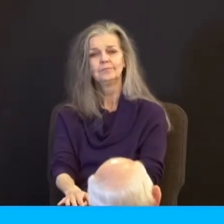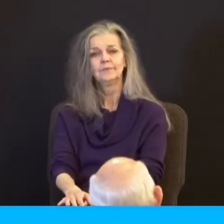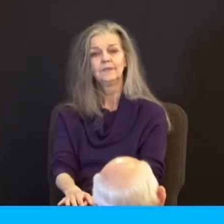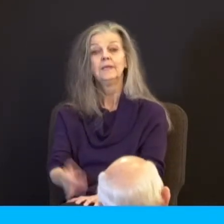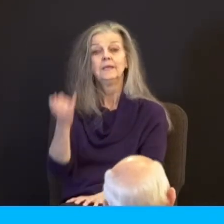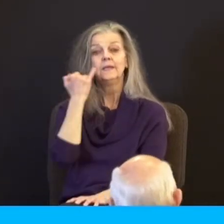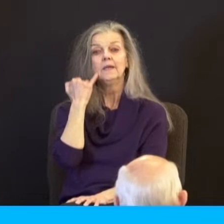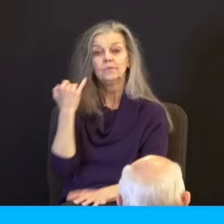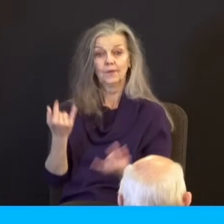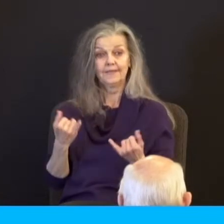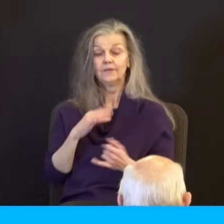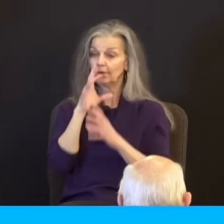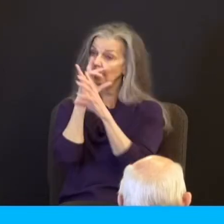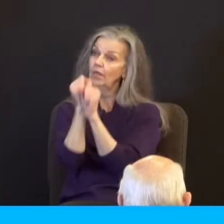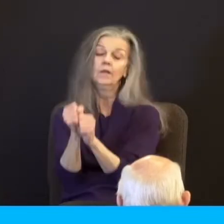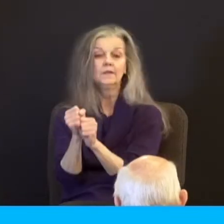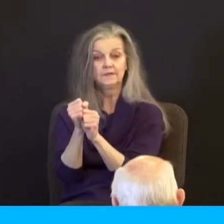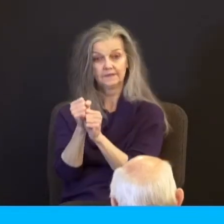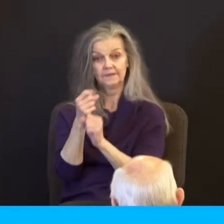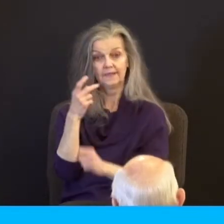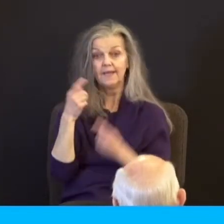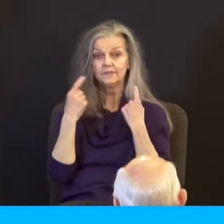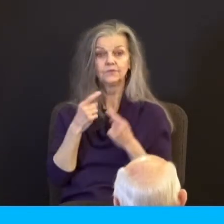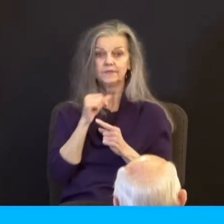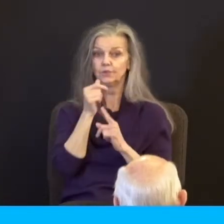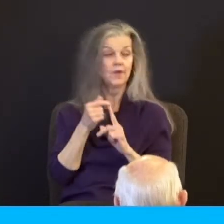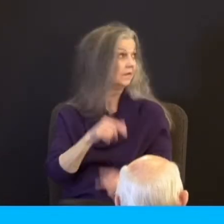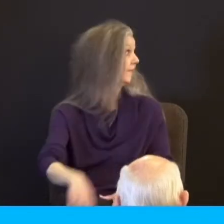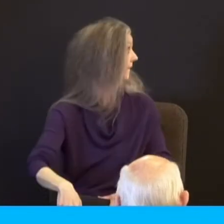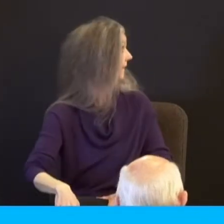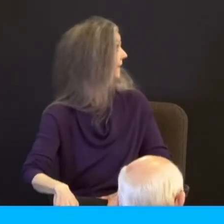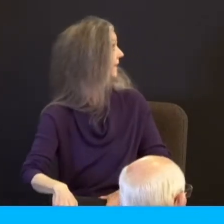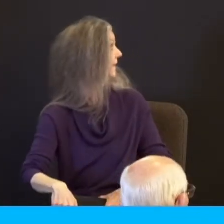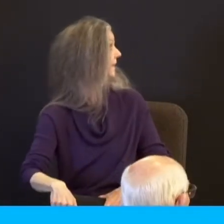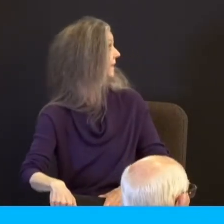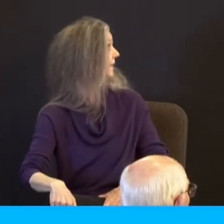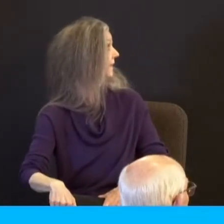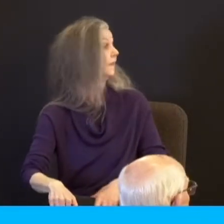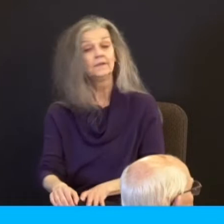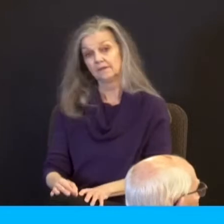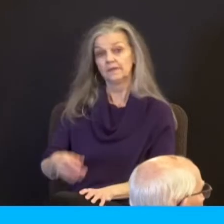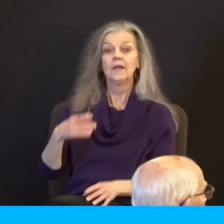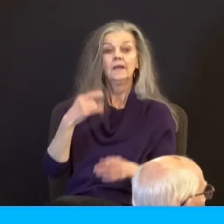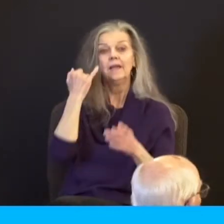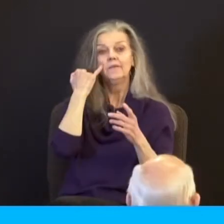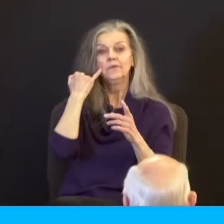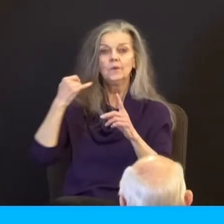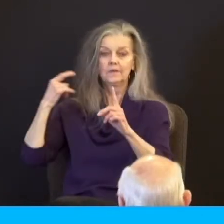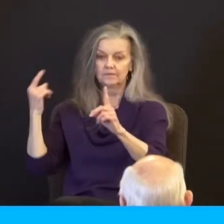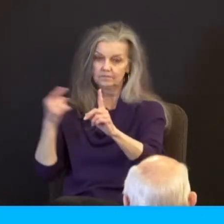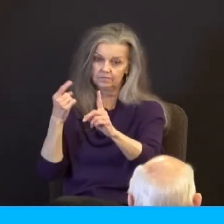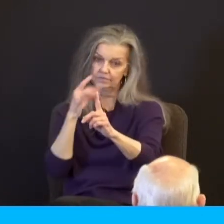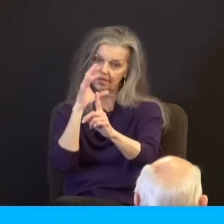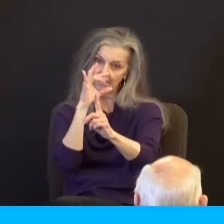If you're right now caught up in something, you're not all the way out here, but you're definitely here. Wake up before you shipwreck.